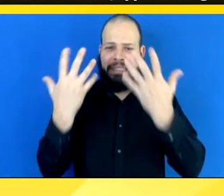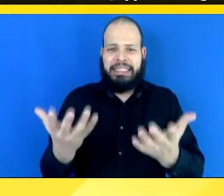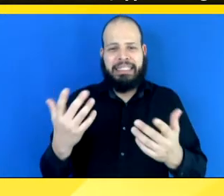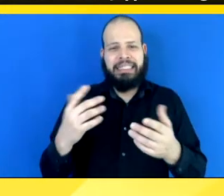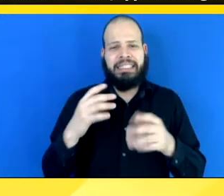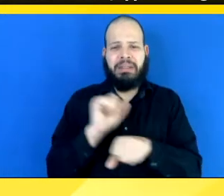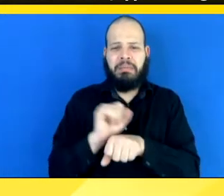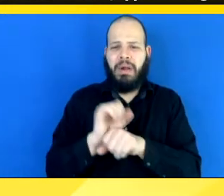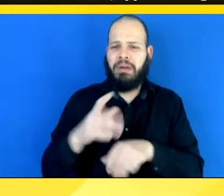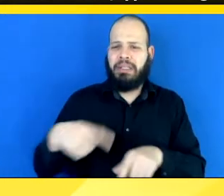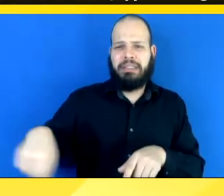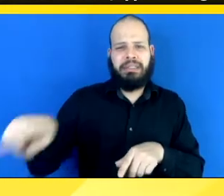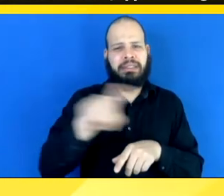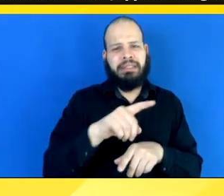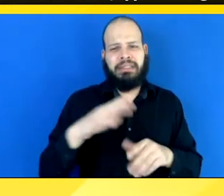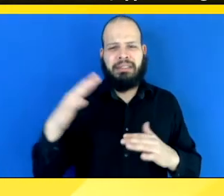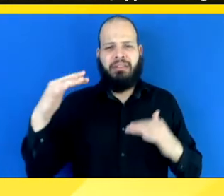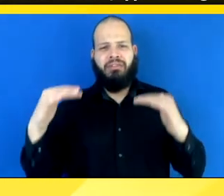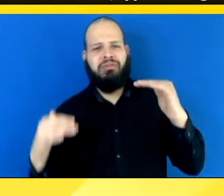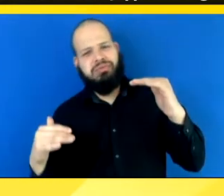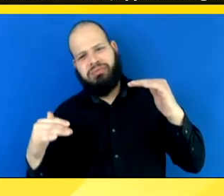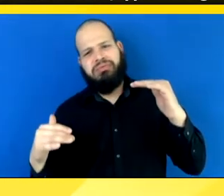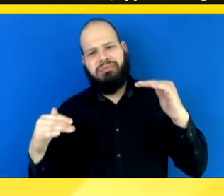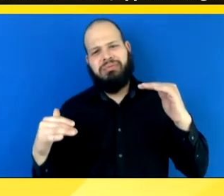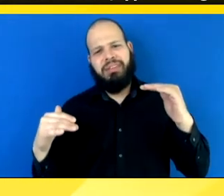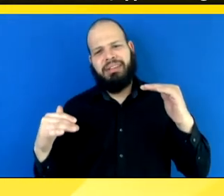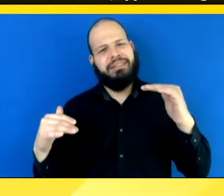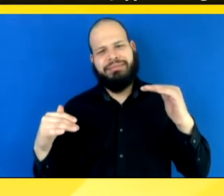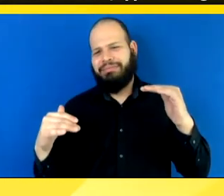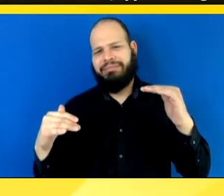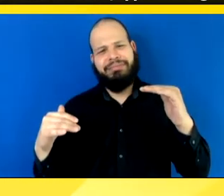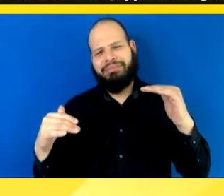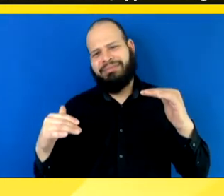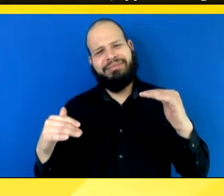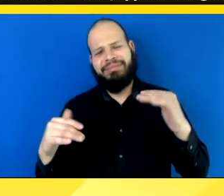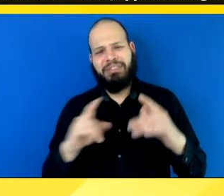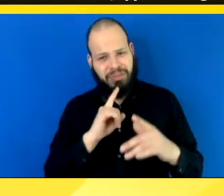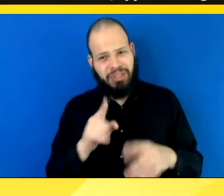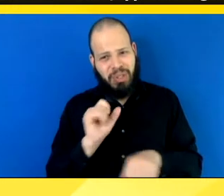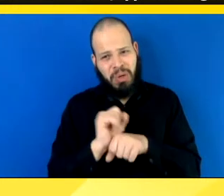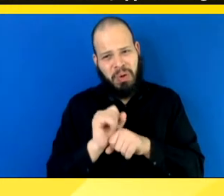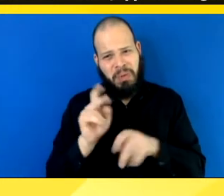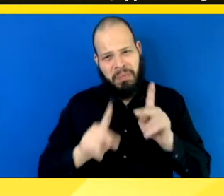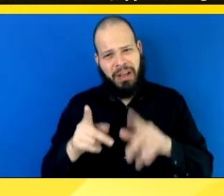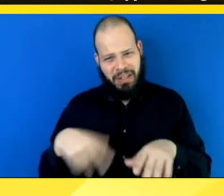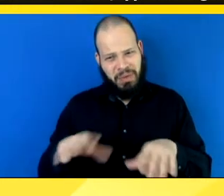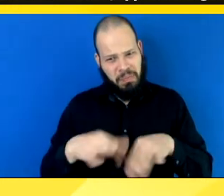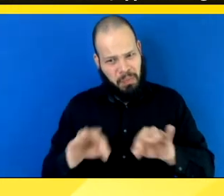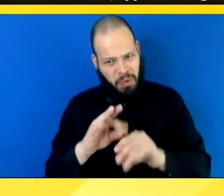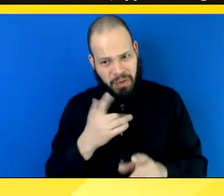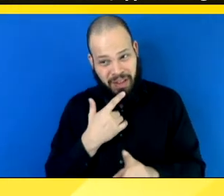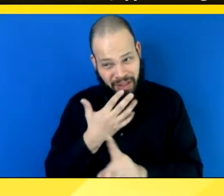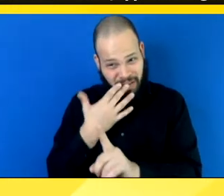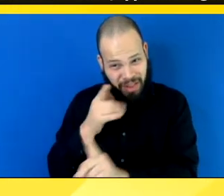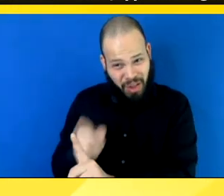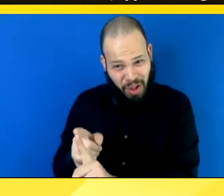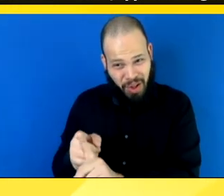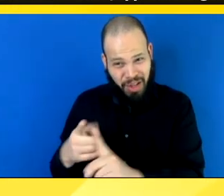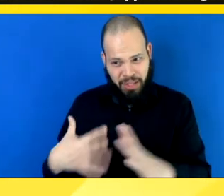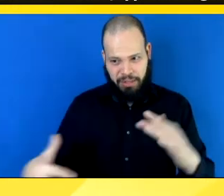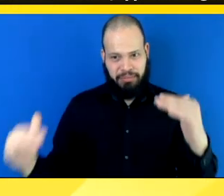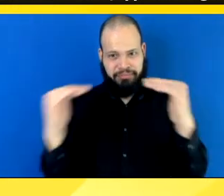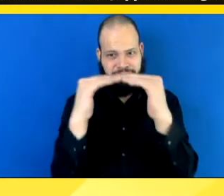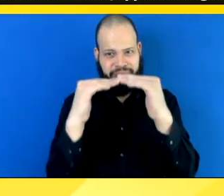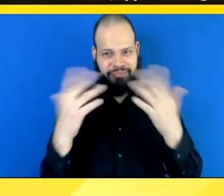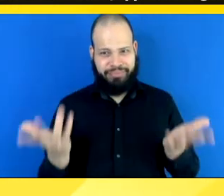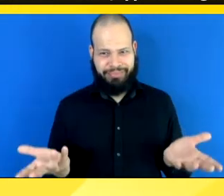nothing more than a fair shake, a seat at the table. The way to level the playing field, the way to get a fair share of the value